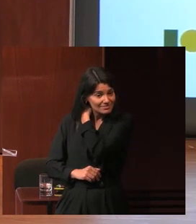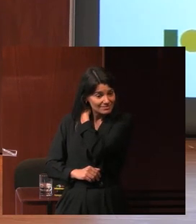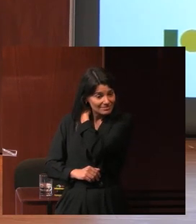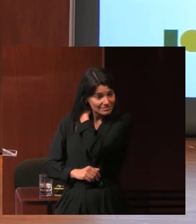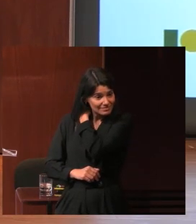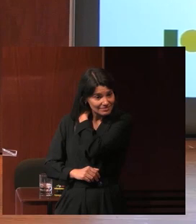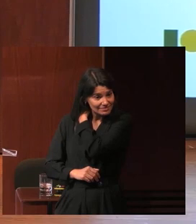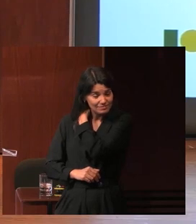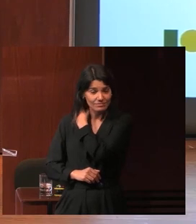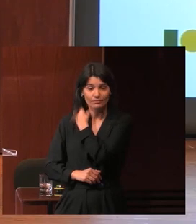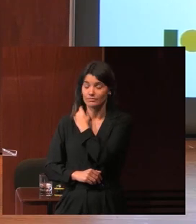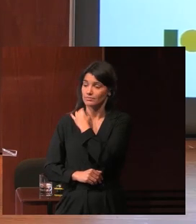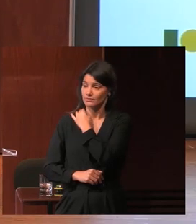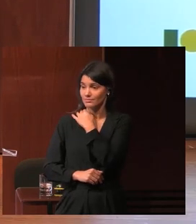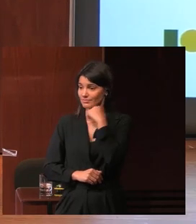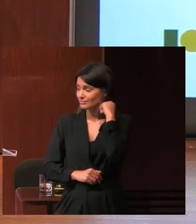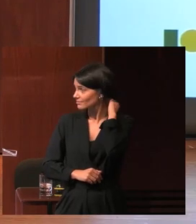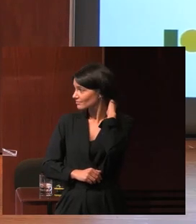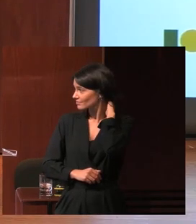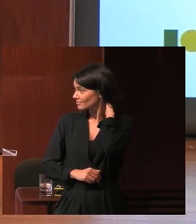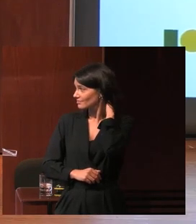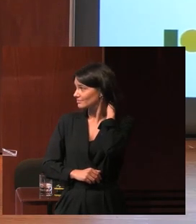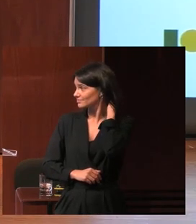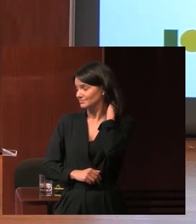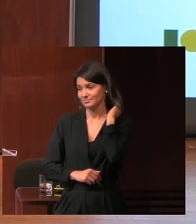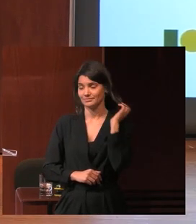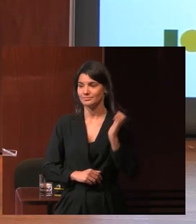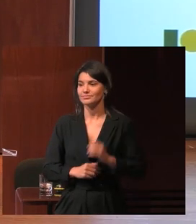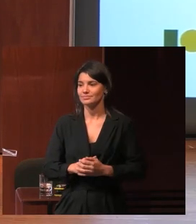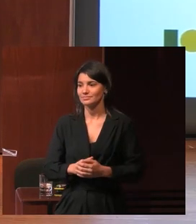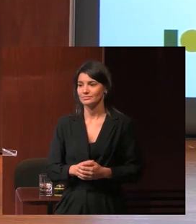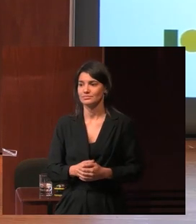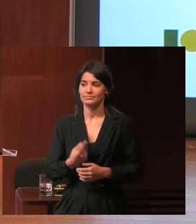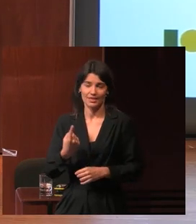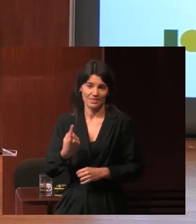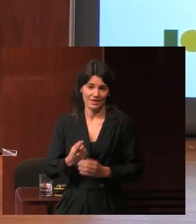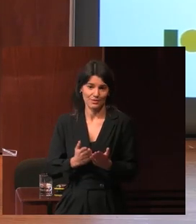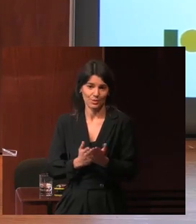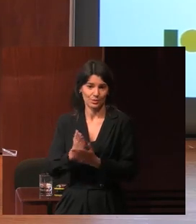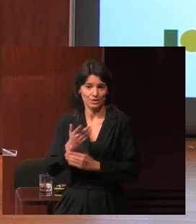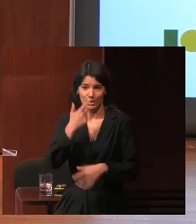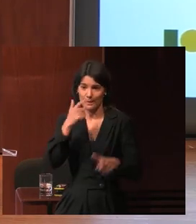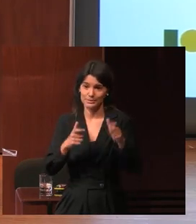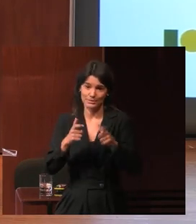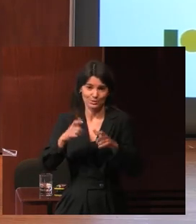They should continue being progressive people.